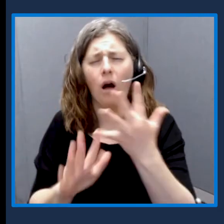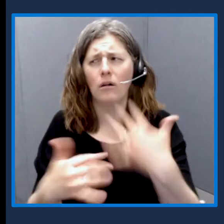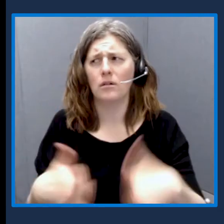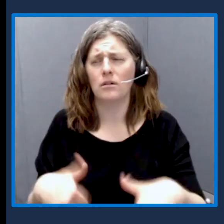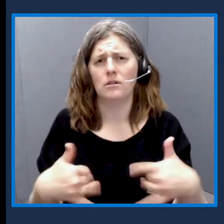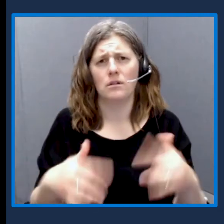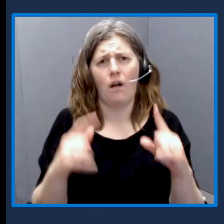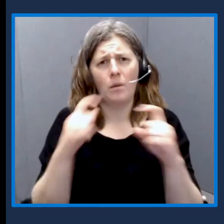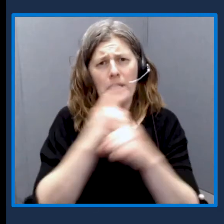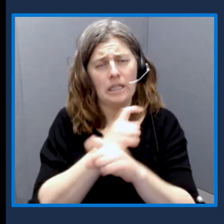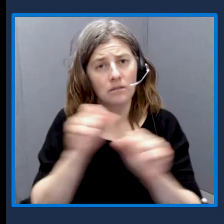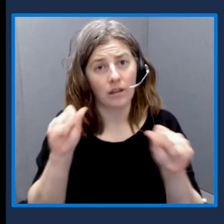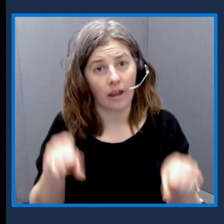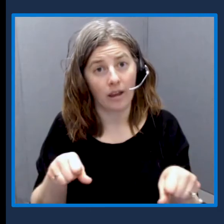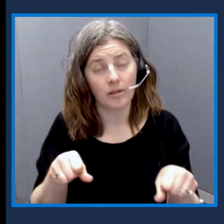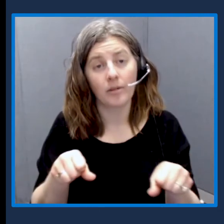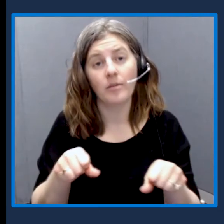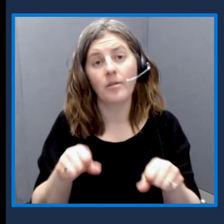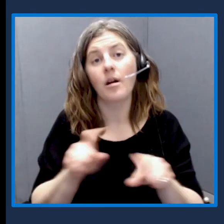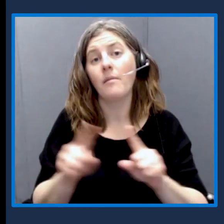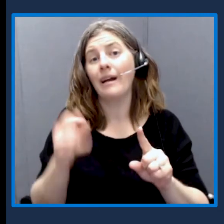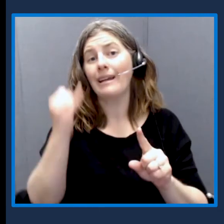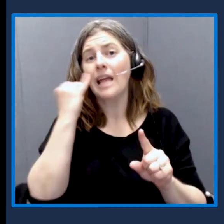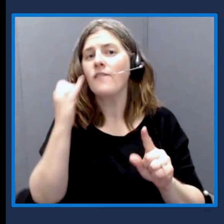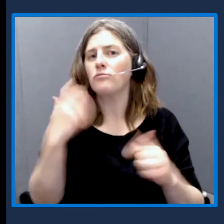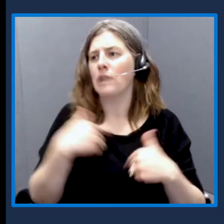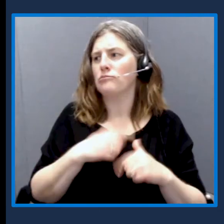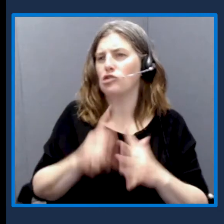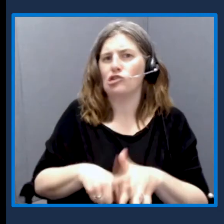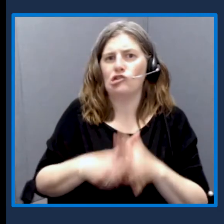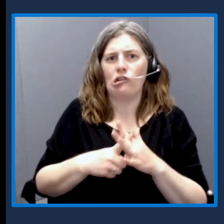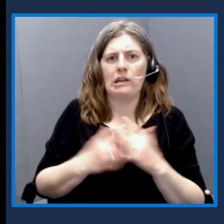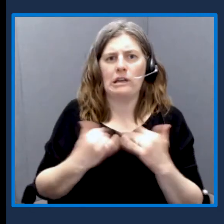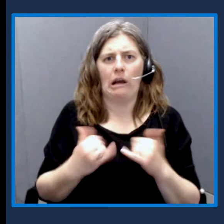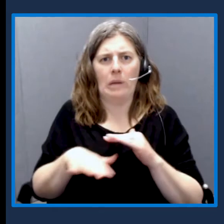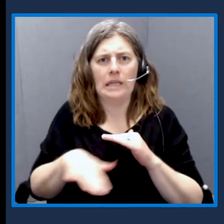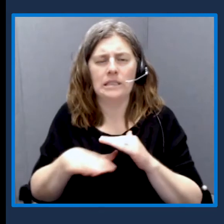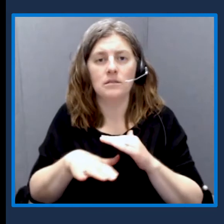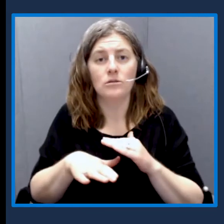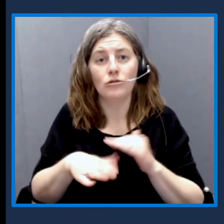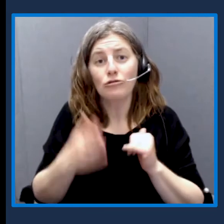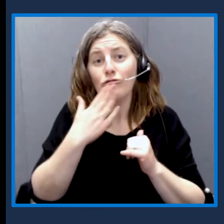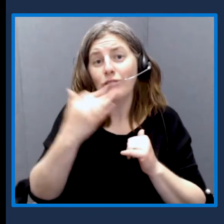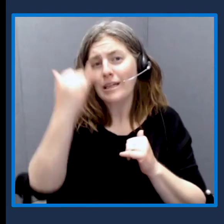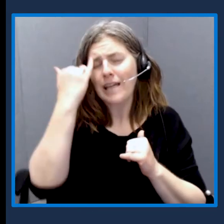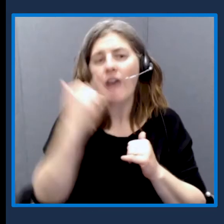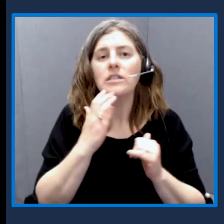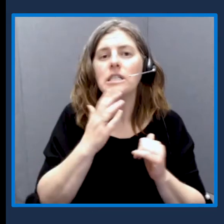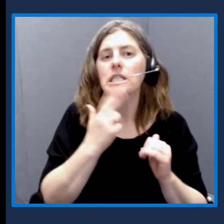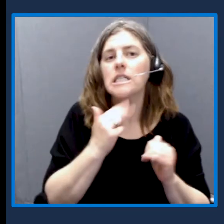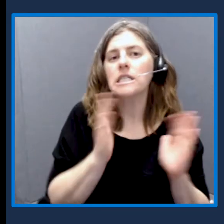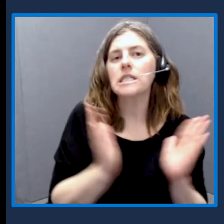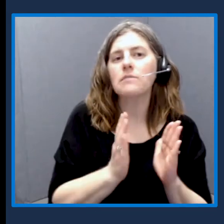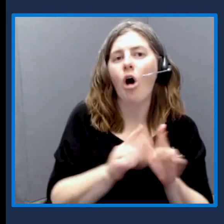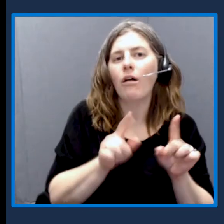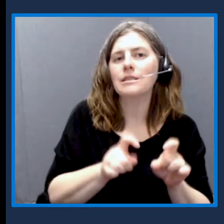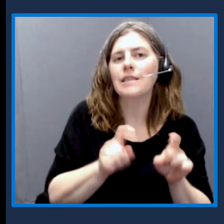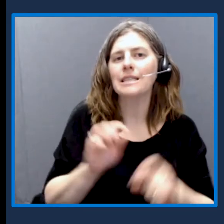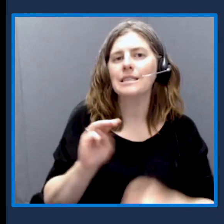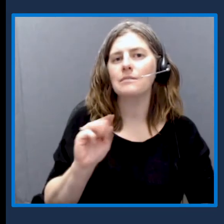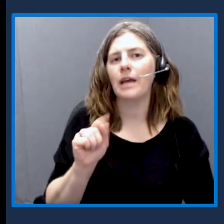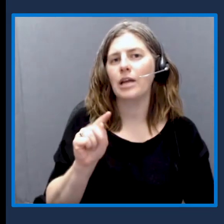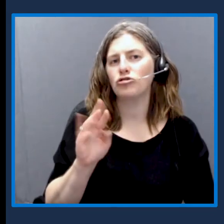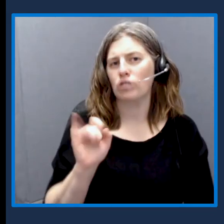But when you're just starting out, it's wise to have a small test matrix. And